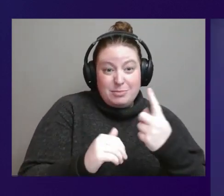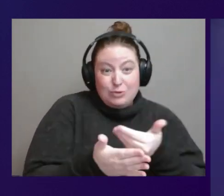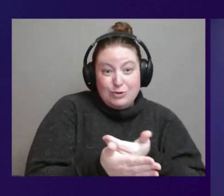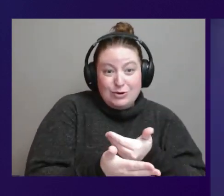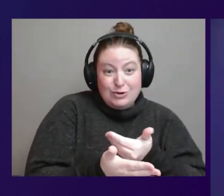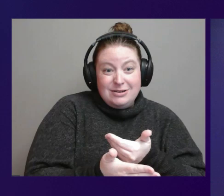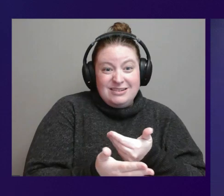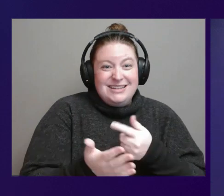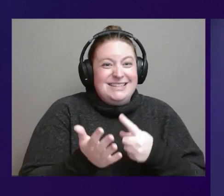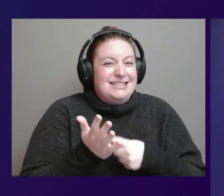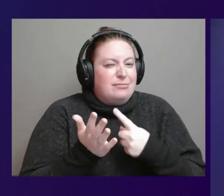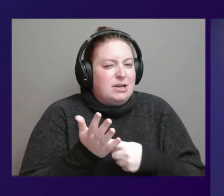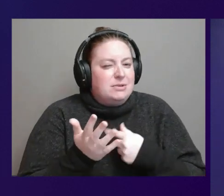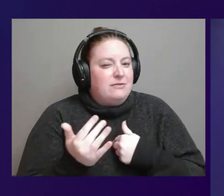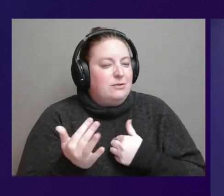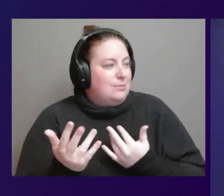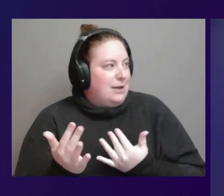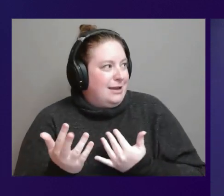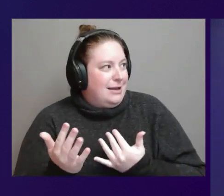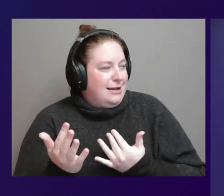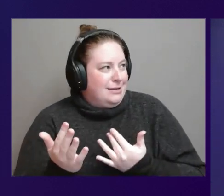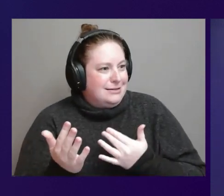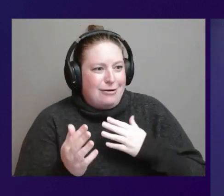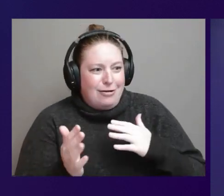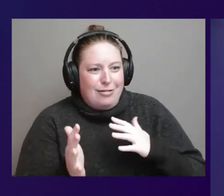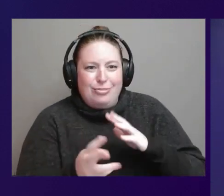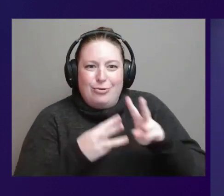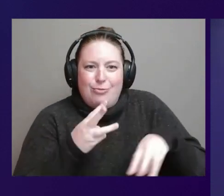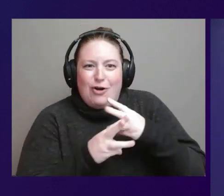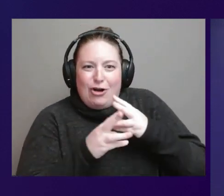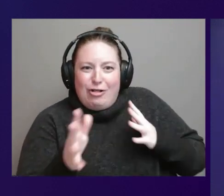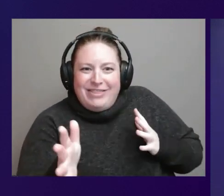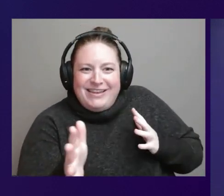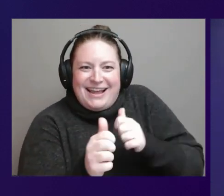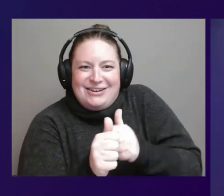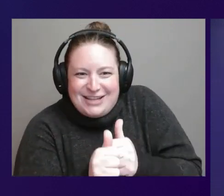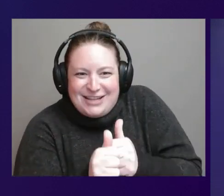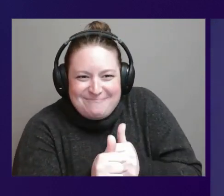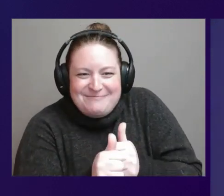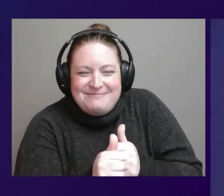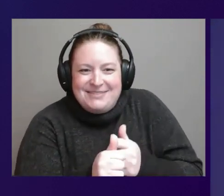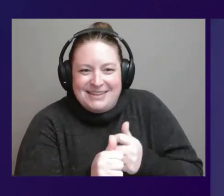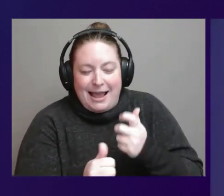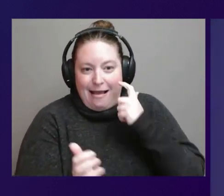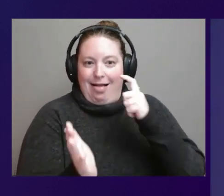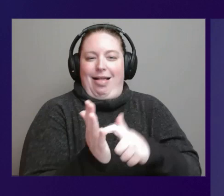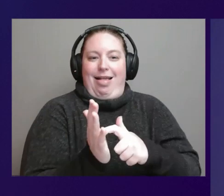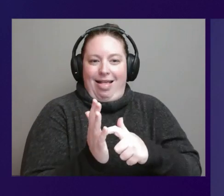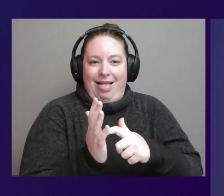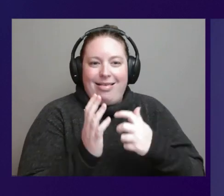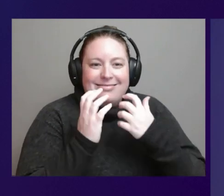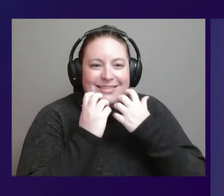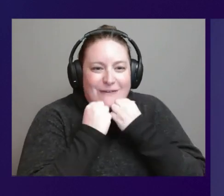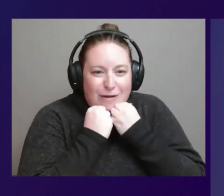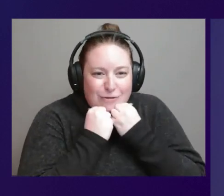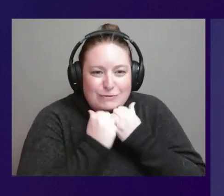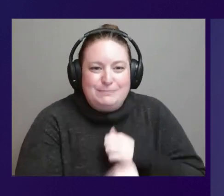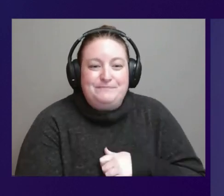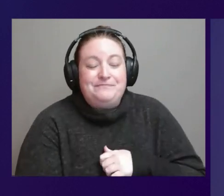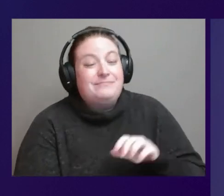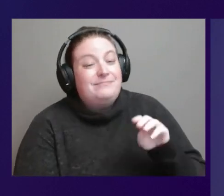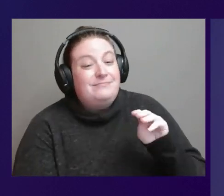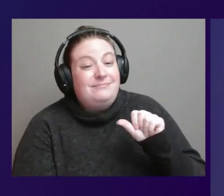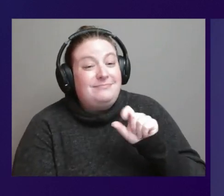a little bit until the rest of the world sees the value of what you're doing and catches on. Also from Matt, great to hear how our own teams